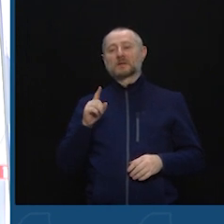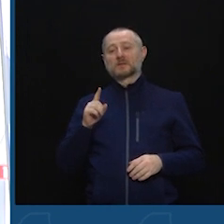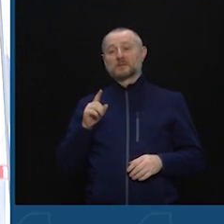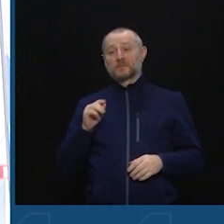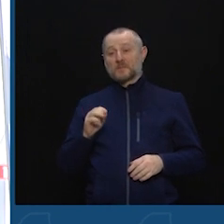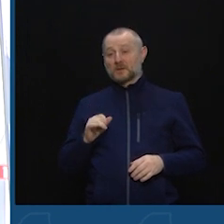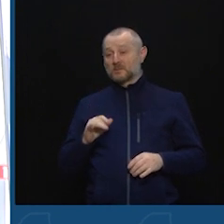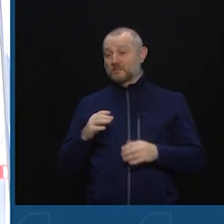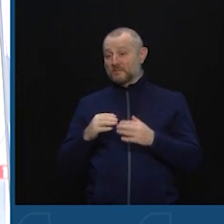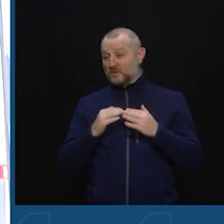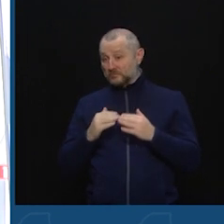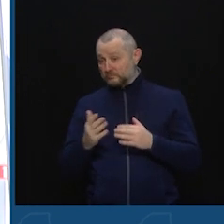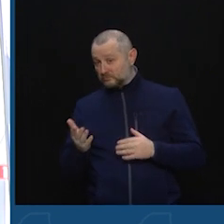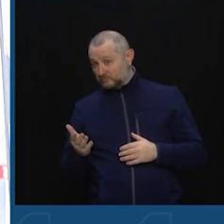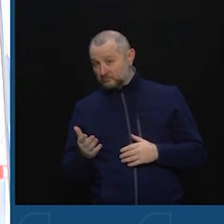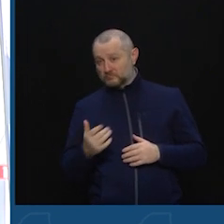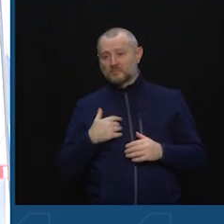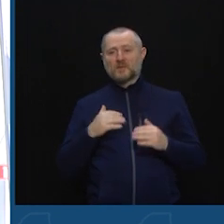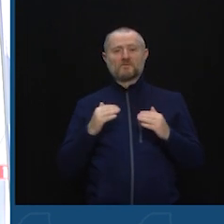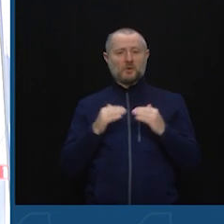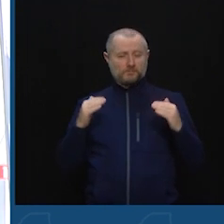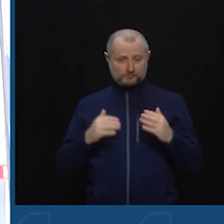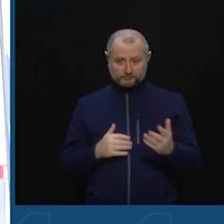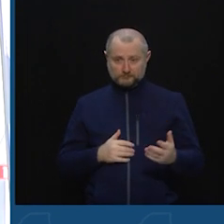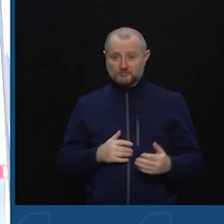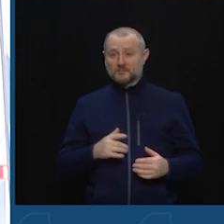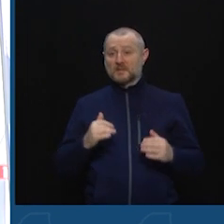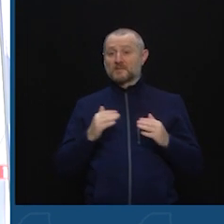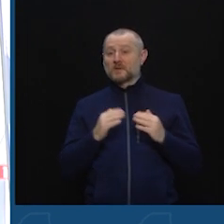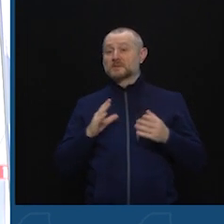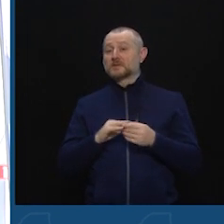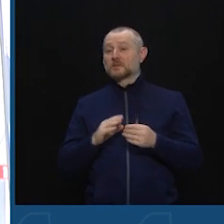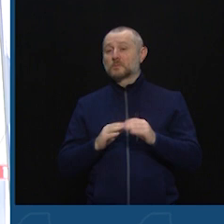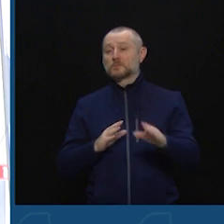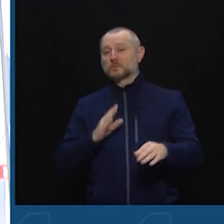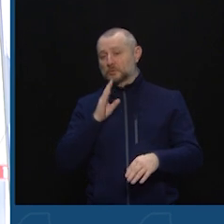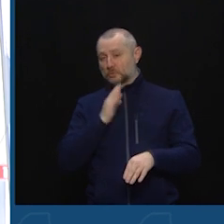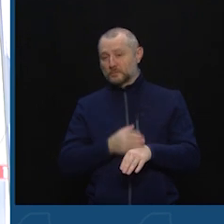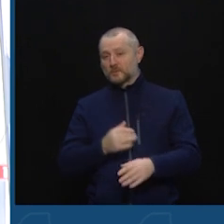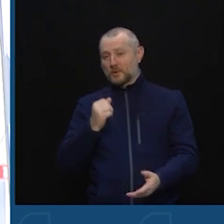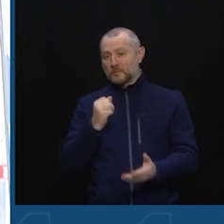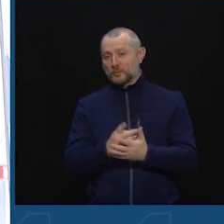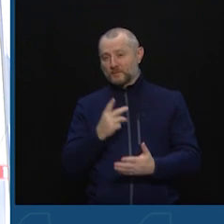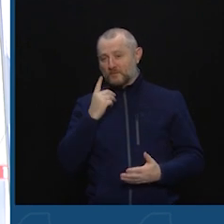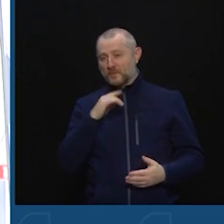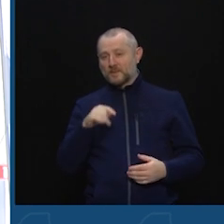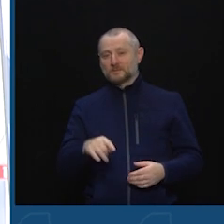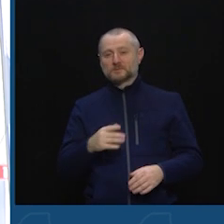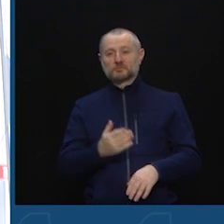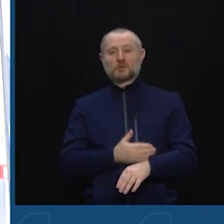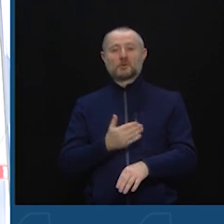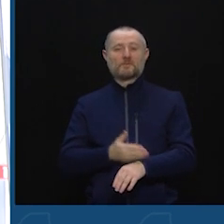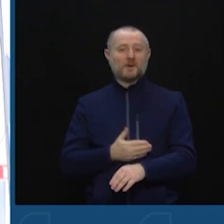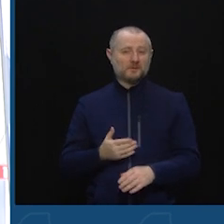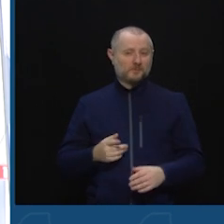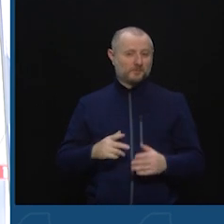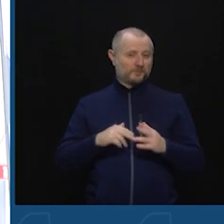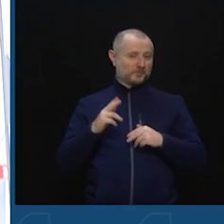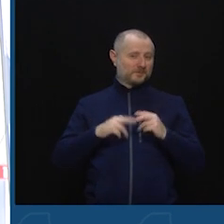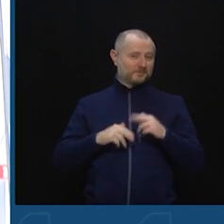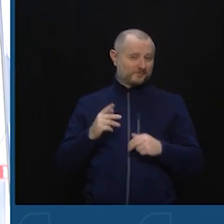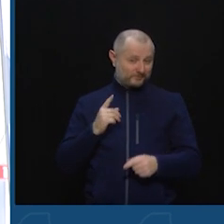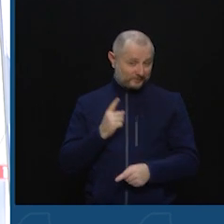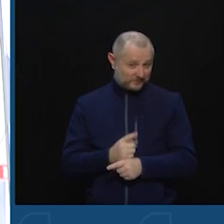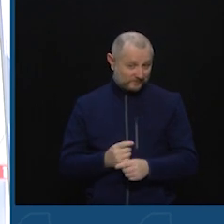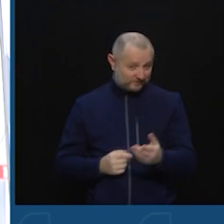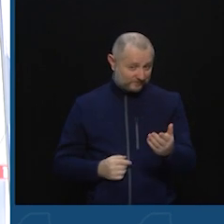It's fair. Now, Speaker Adams, is it fair to say that your daughter gives a vote of approval for this transformative building here?